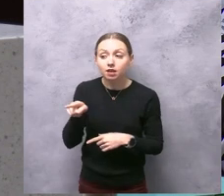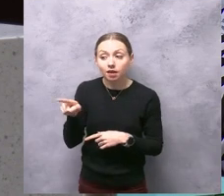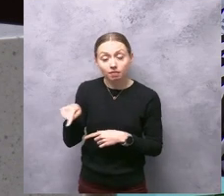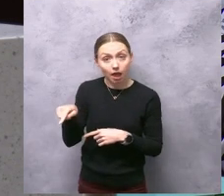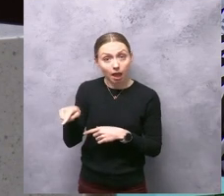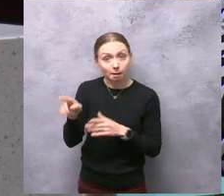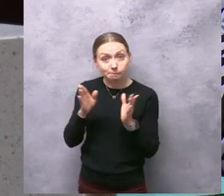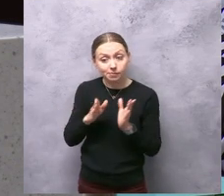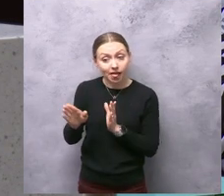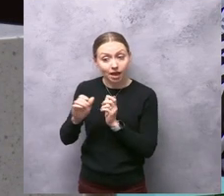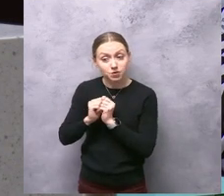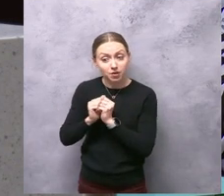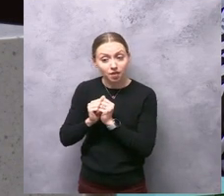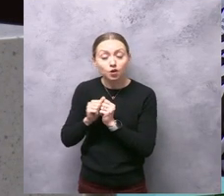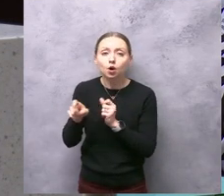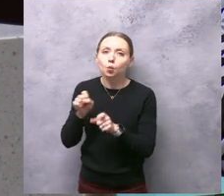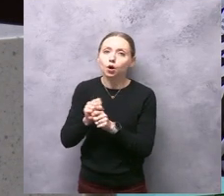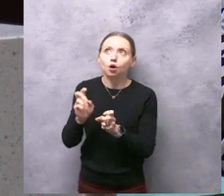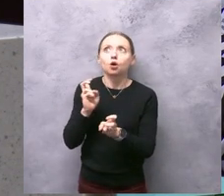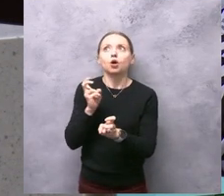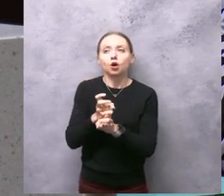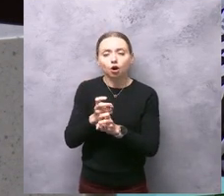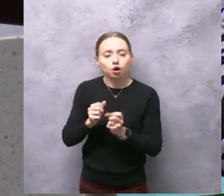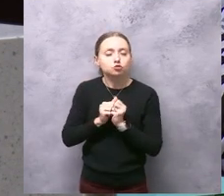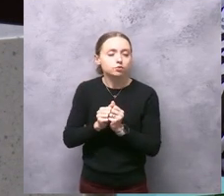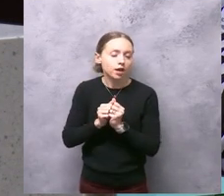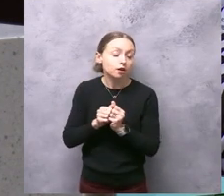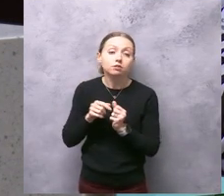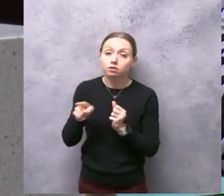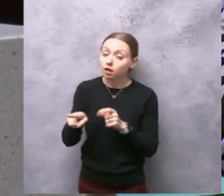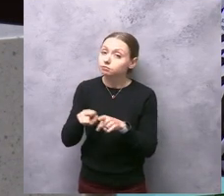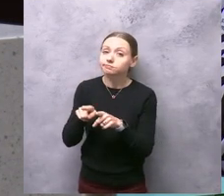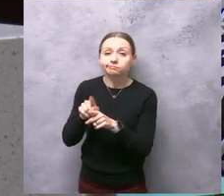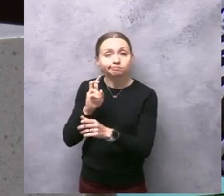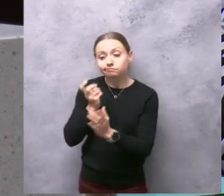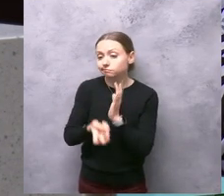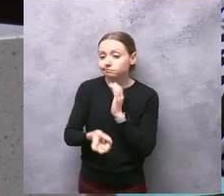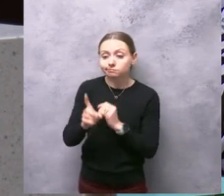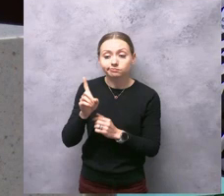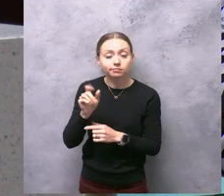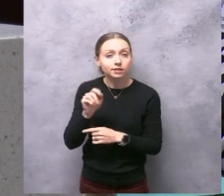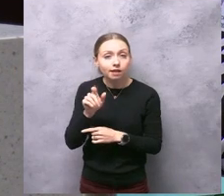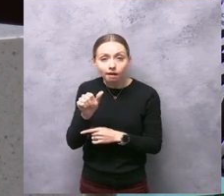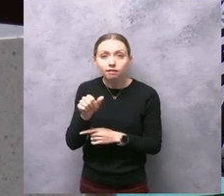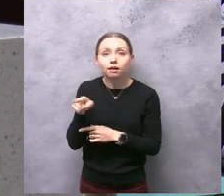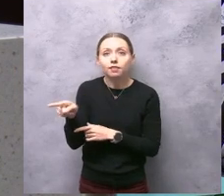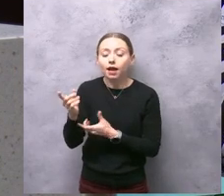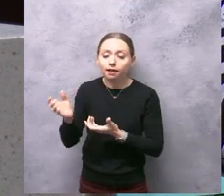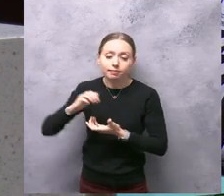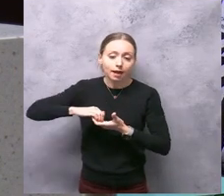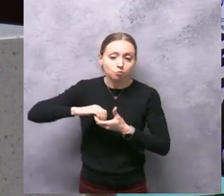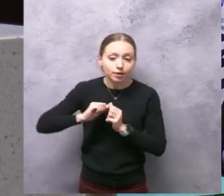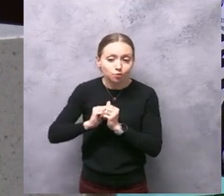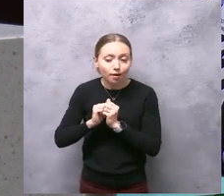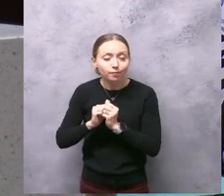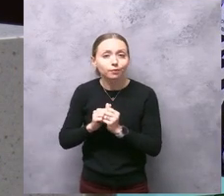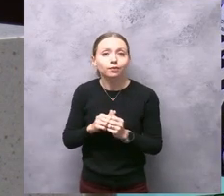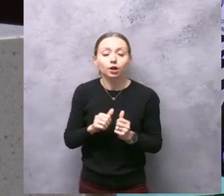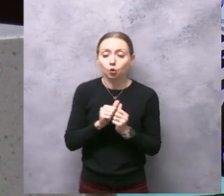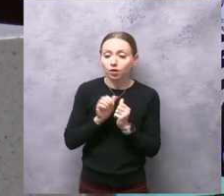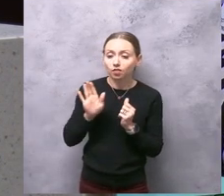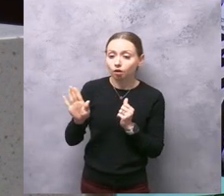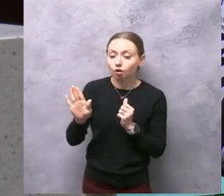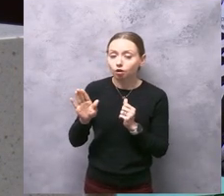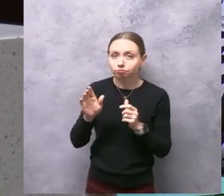and they work hard together. They are definitely into data digging as well. They collaborate together, and with their